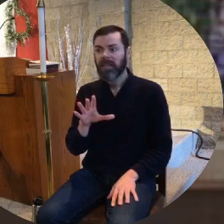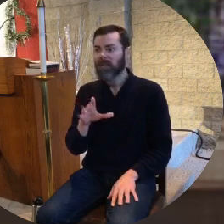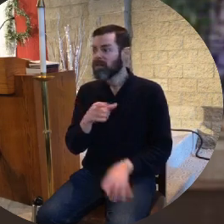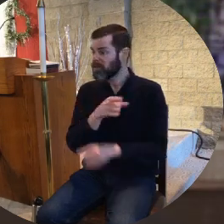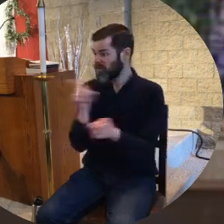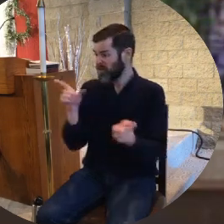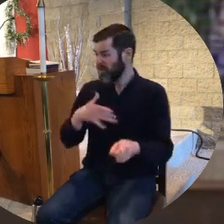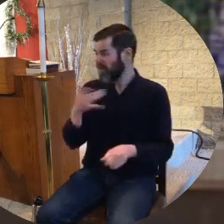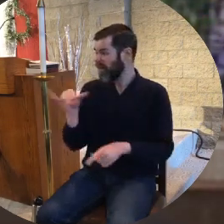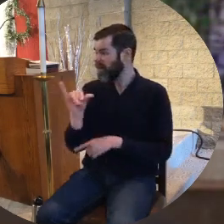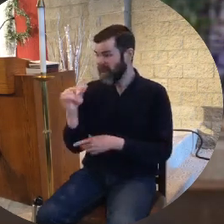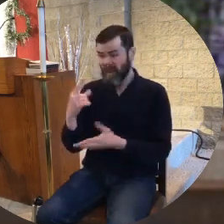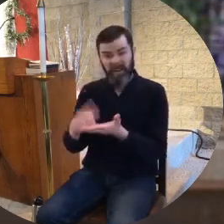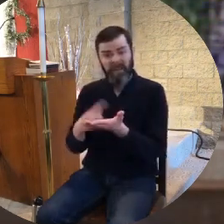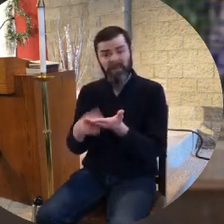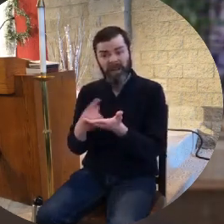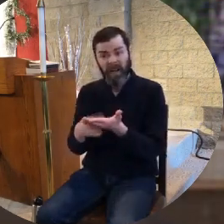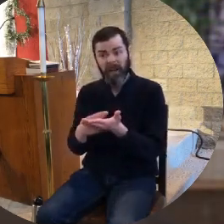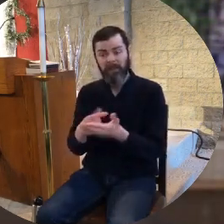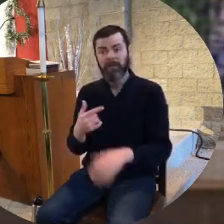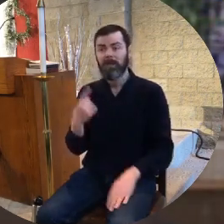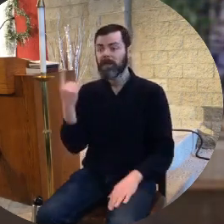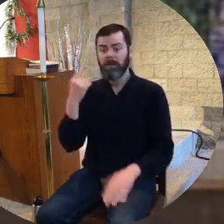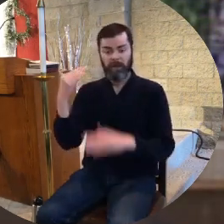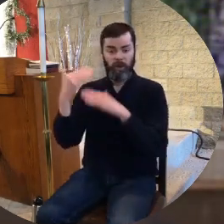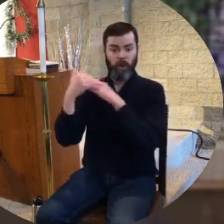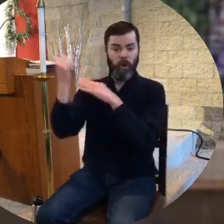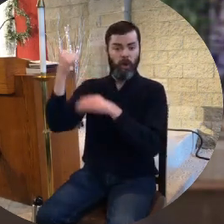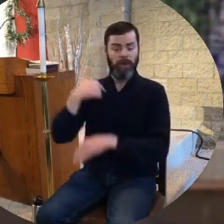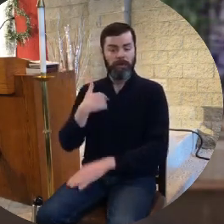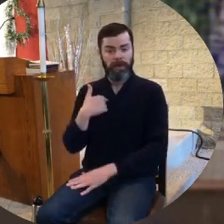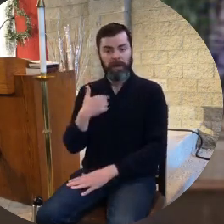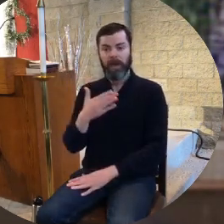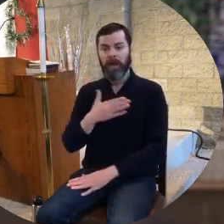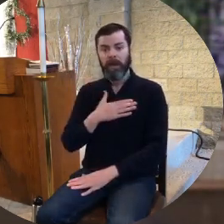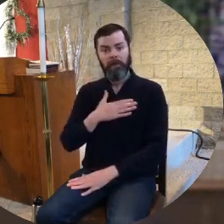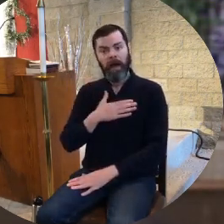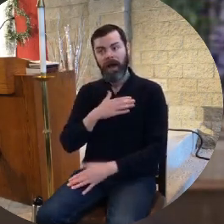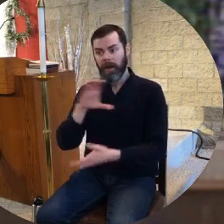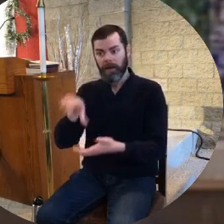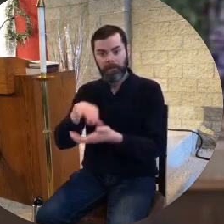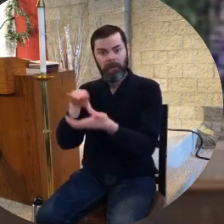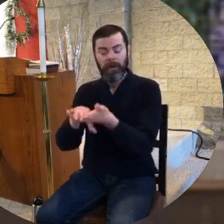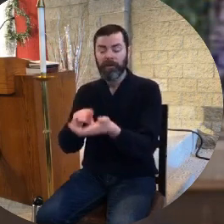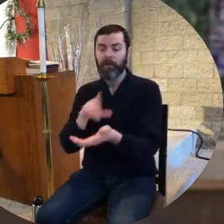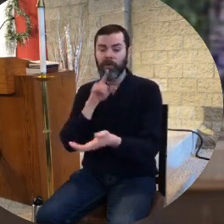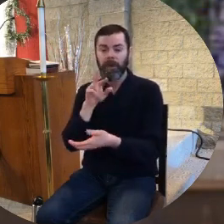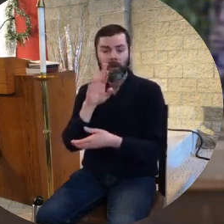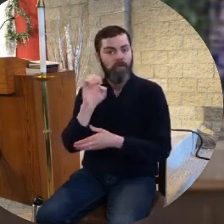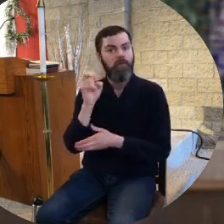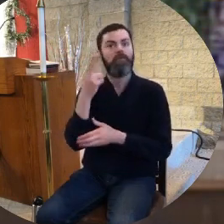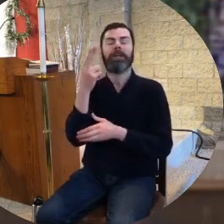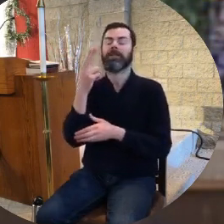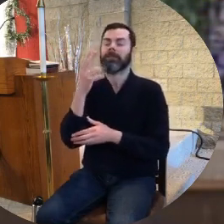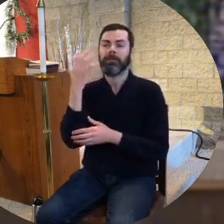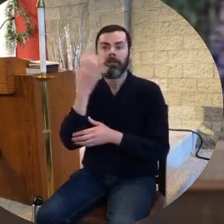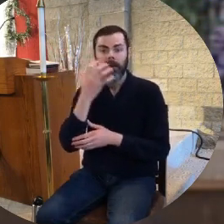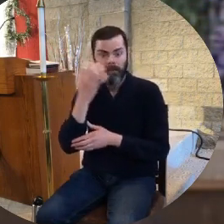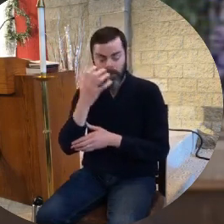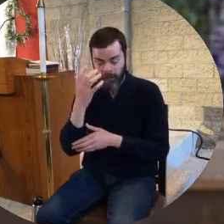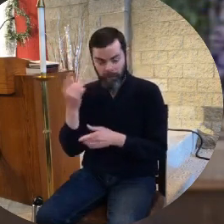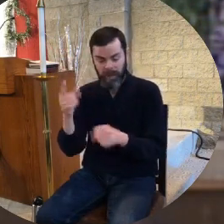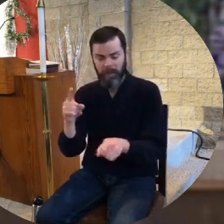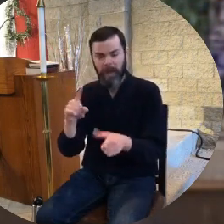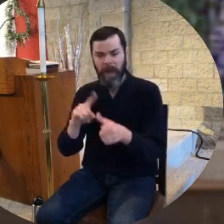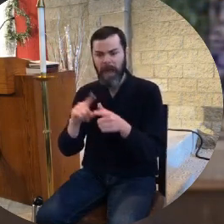were very passionate about it. It was your marriage. You remember when your marriage was so rich? Maybe it is right now. Praise God it is. Maybe your marriage was so rich you could